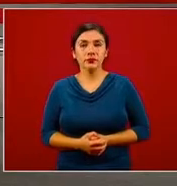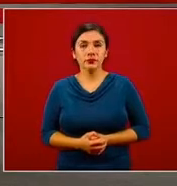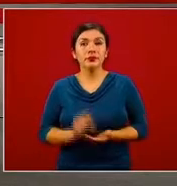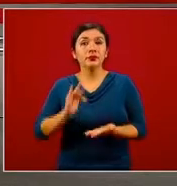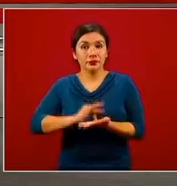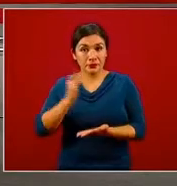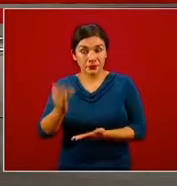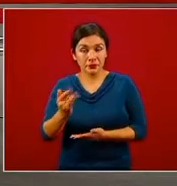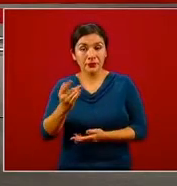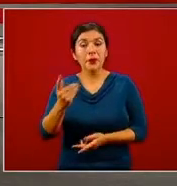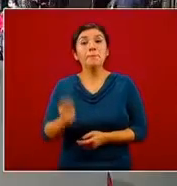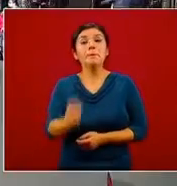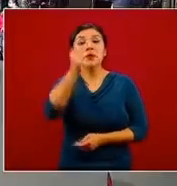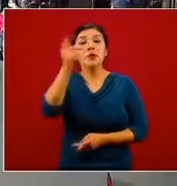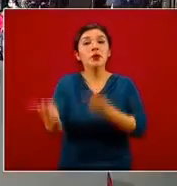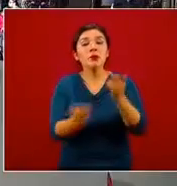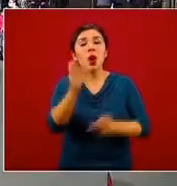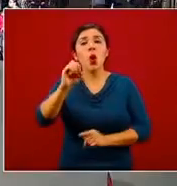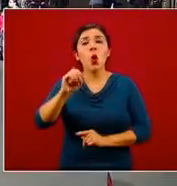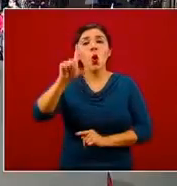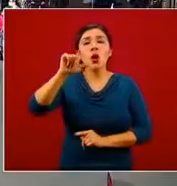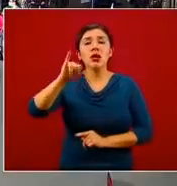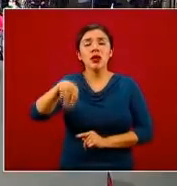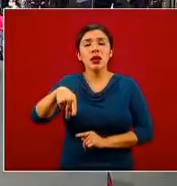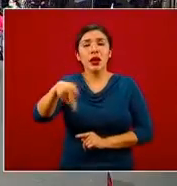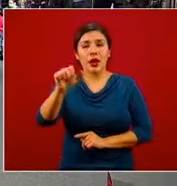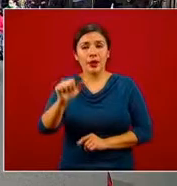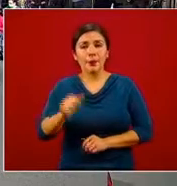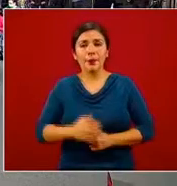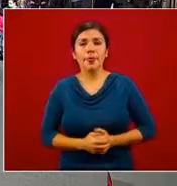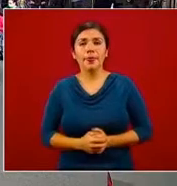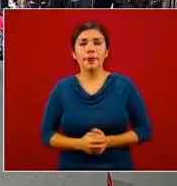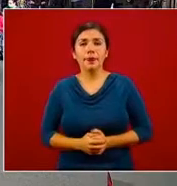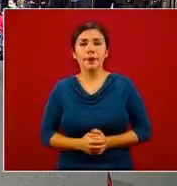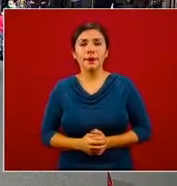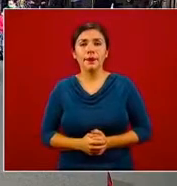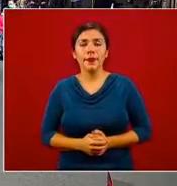So that's basically all for me. Thank you very much.